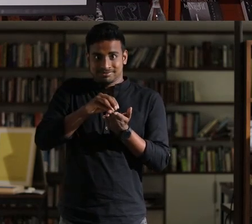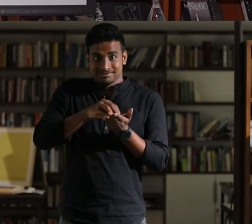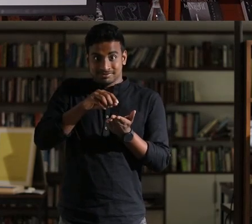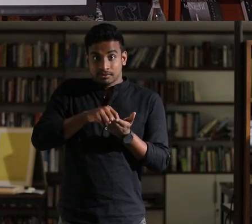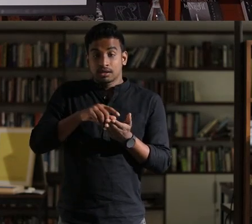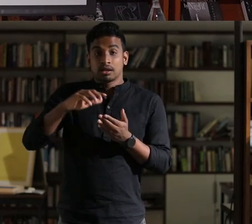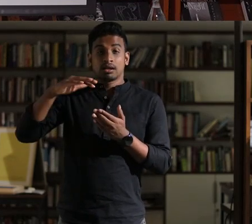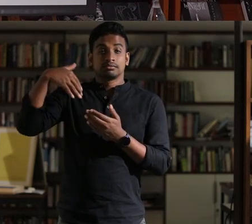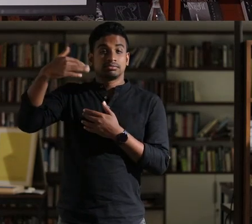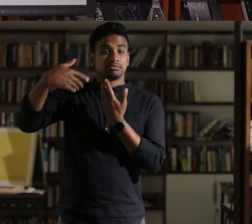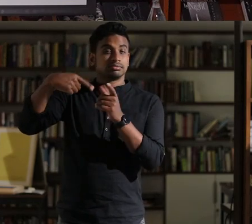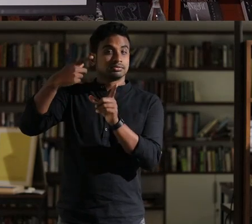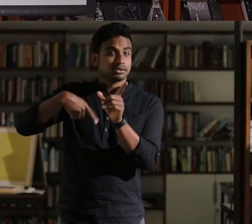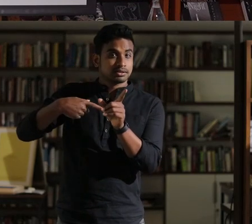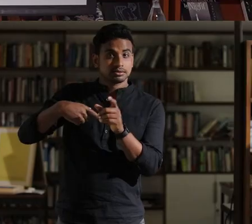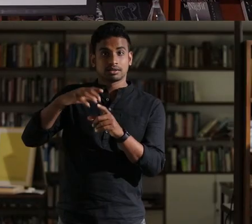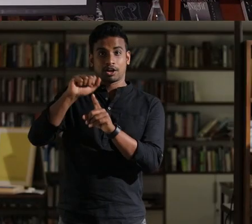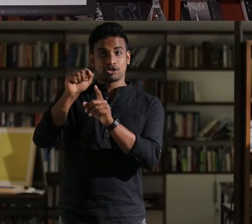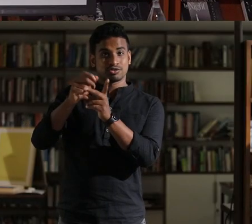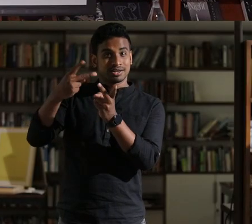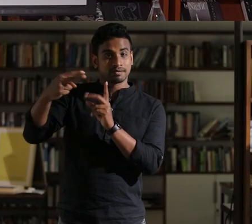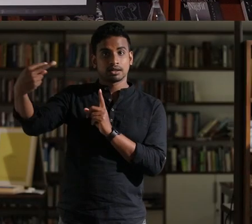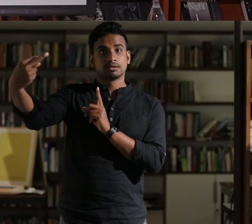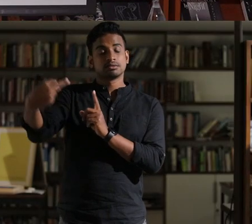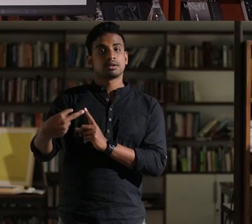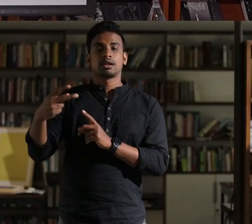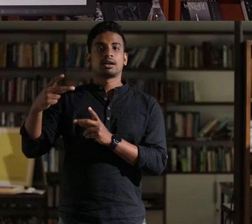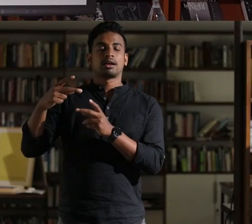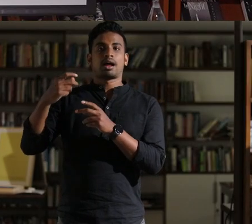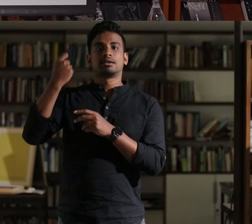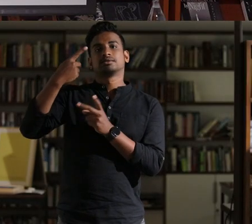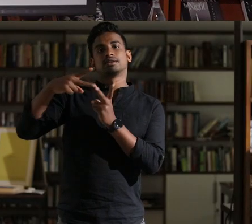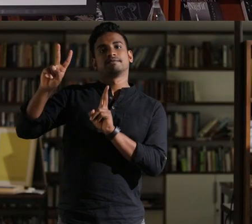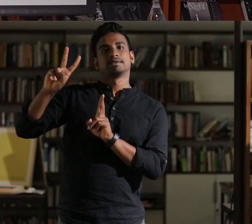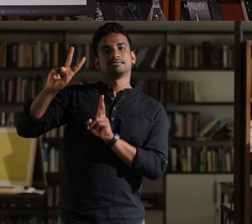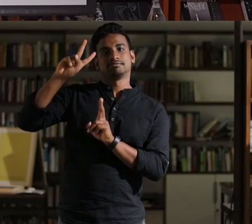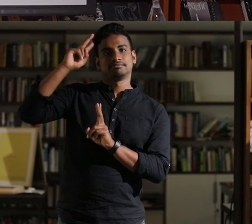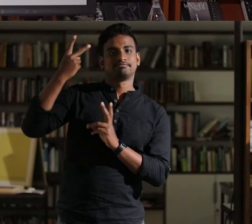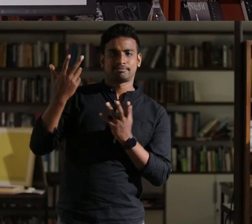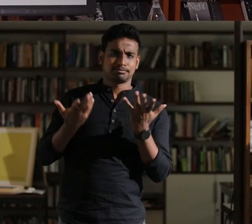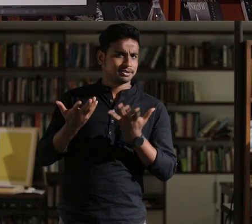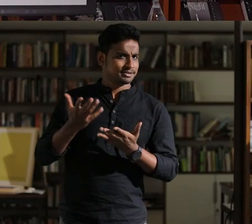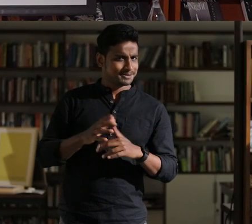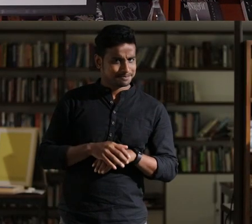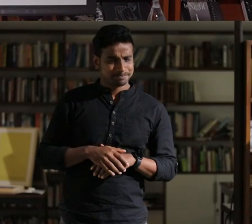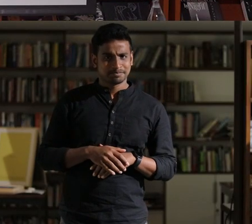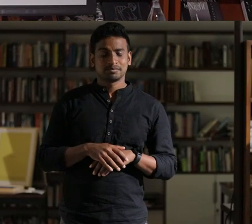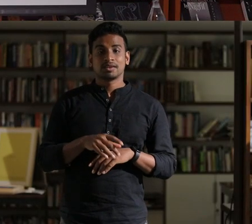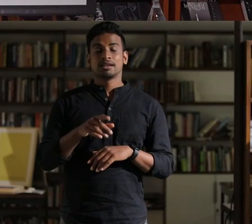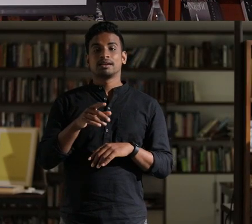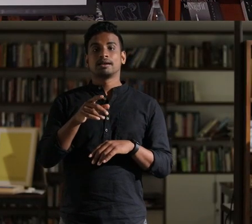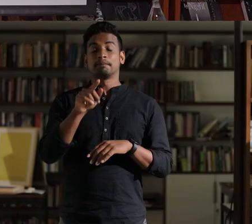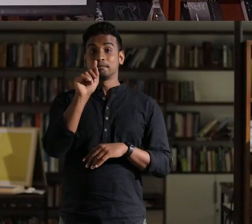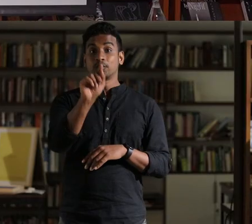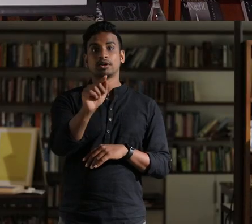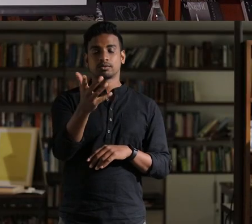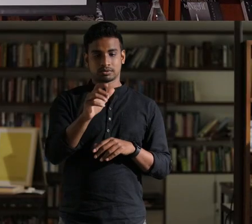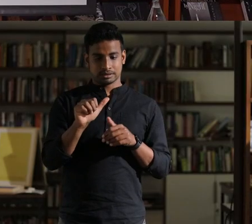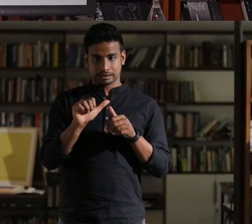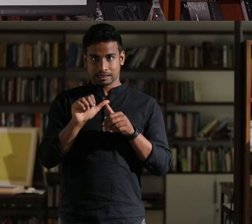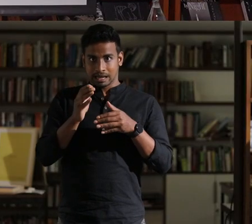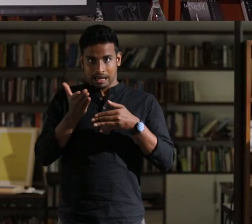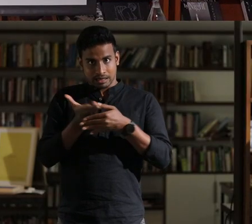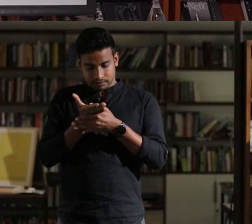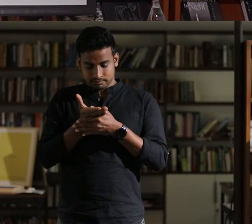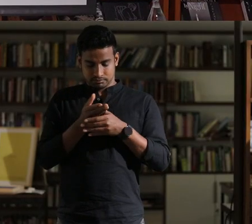then what is it that we are trying to make sense of? The object of the archive itself has to be clear, which may